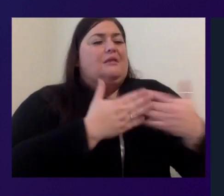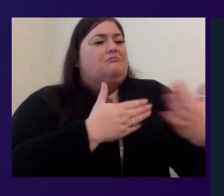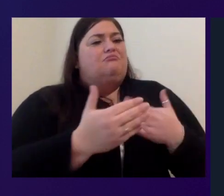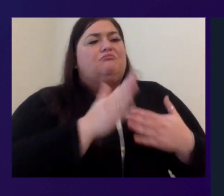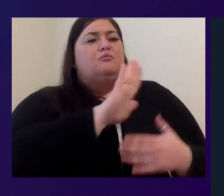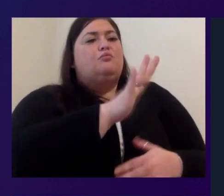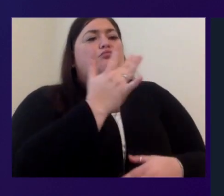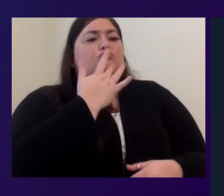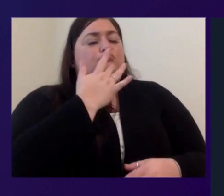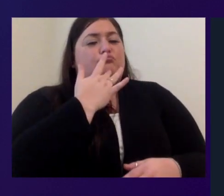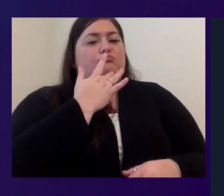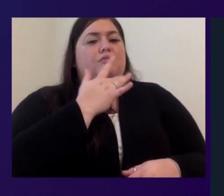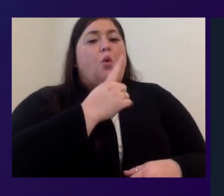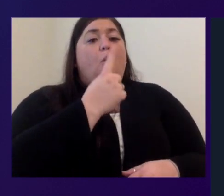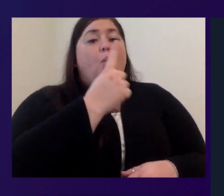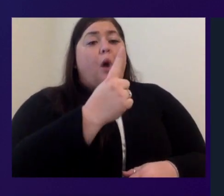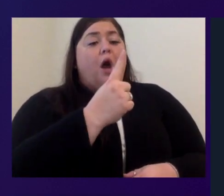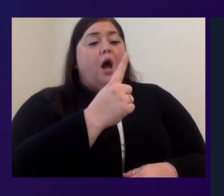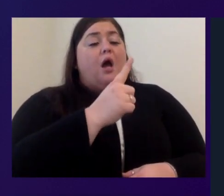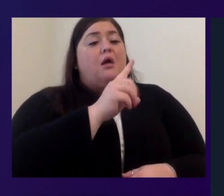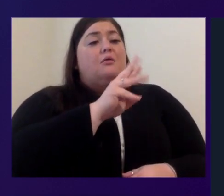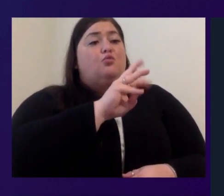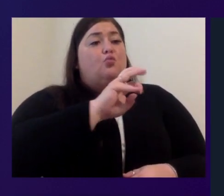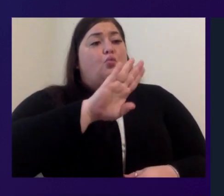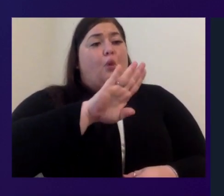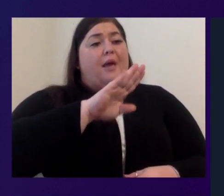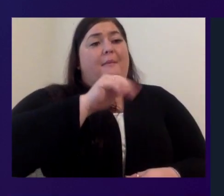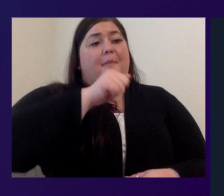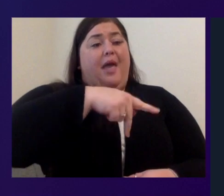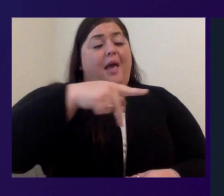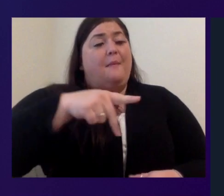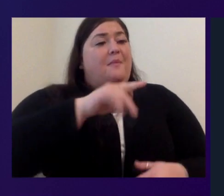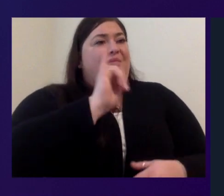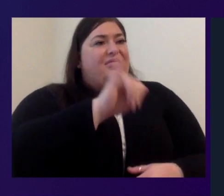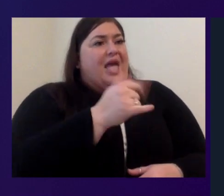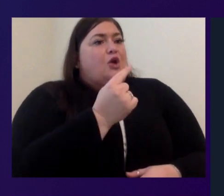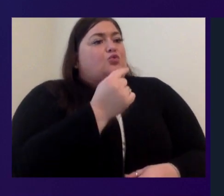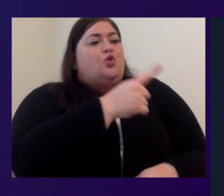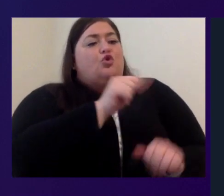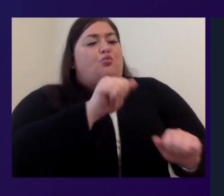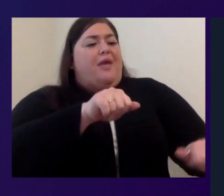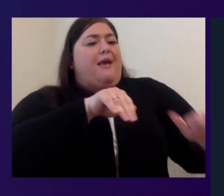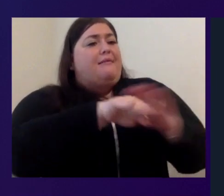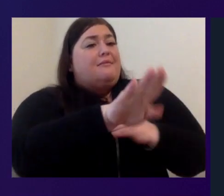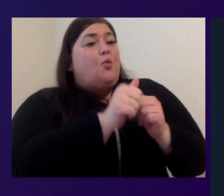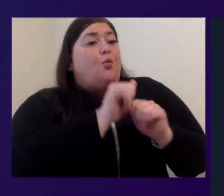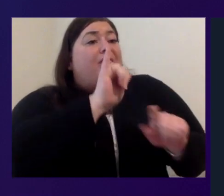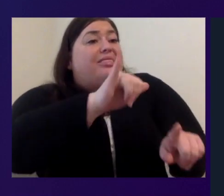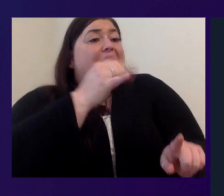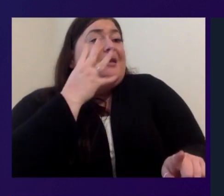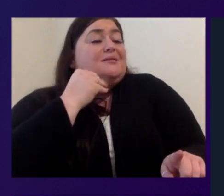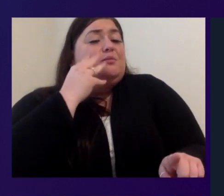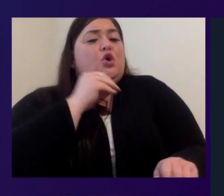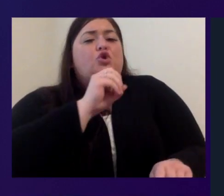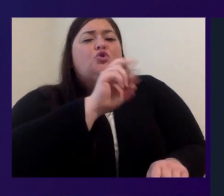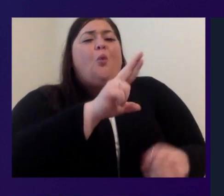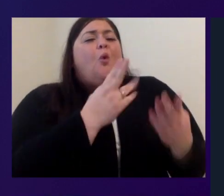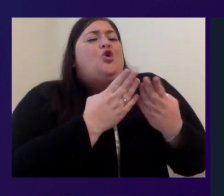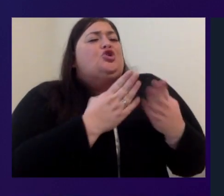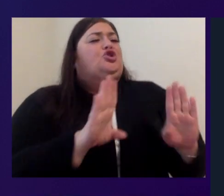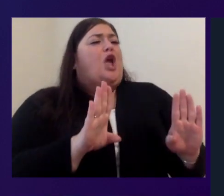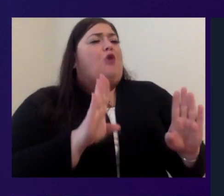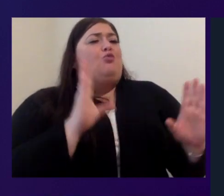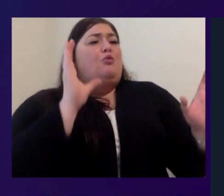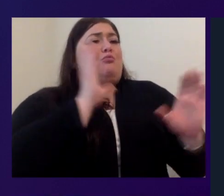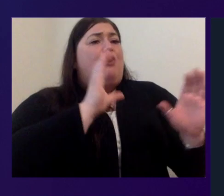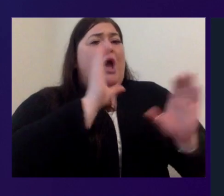simple as there's one web application that we use to be productive, and that's what they get to with this experience. Or it can be general browsing. We see people wanting